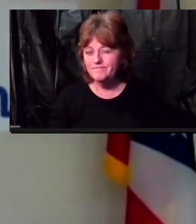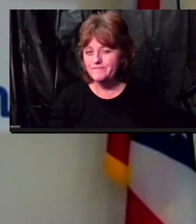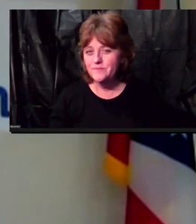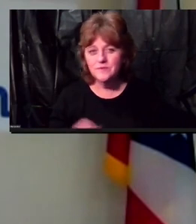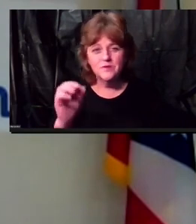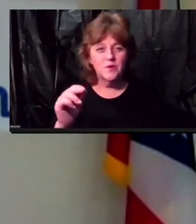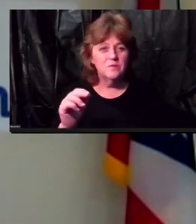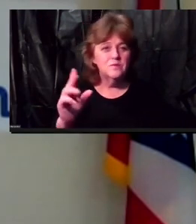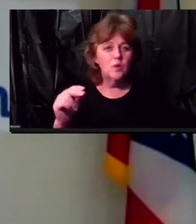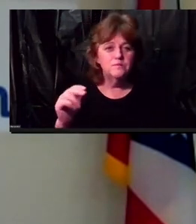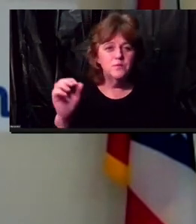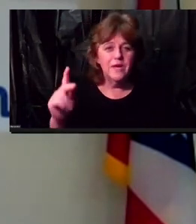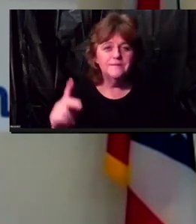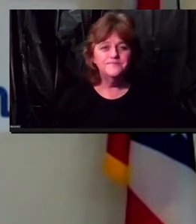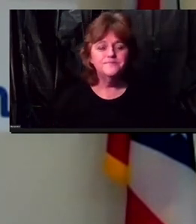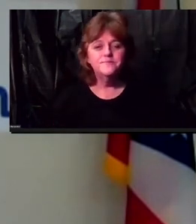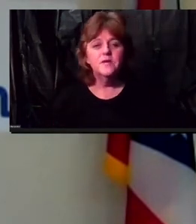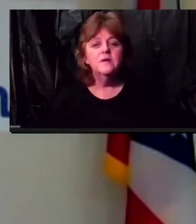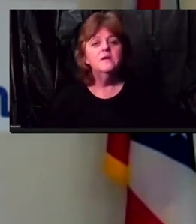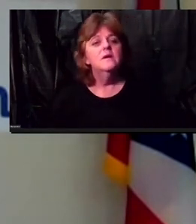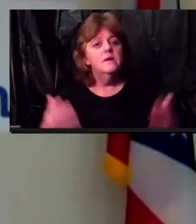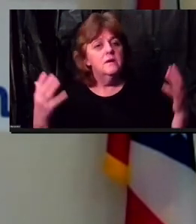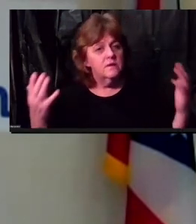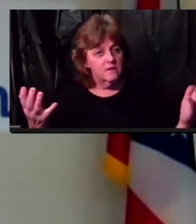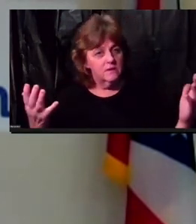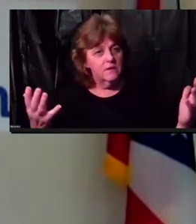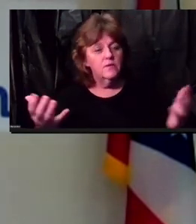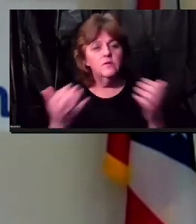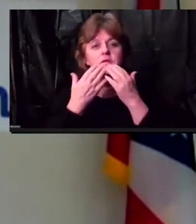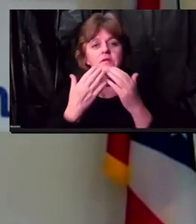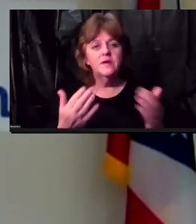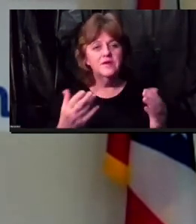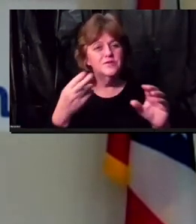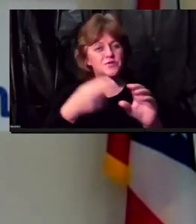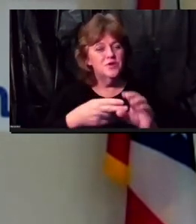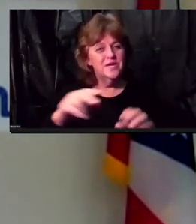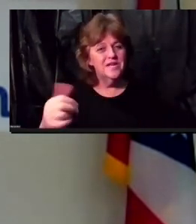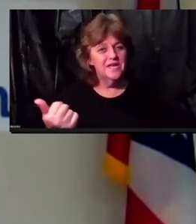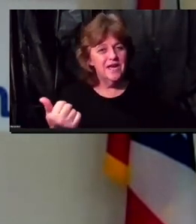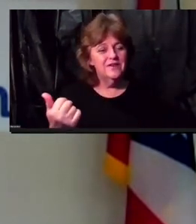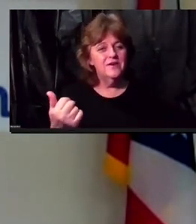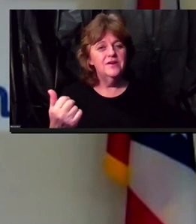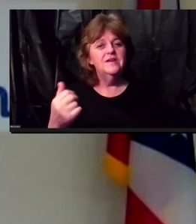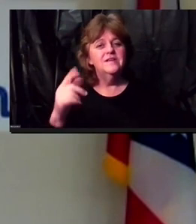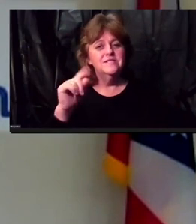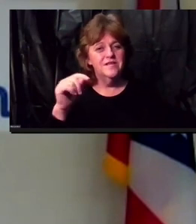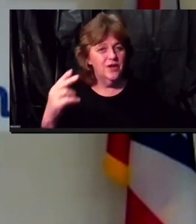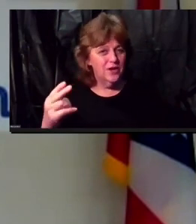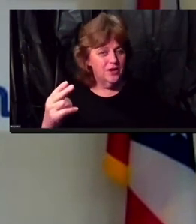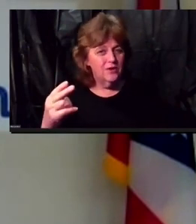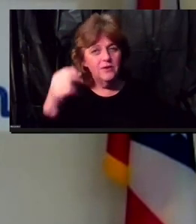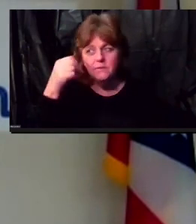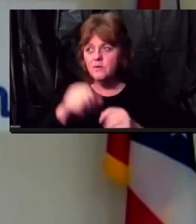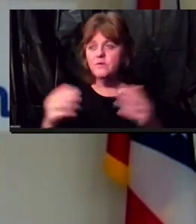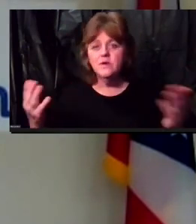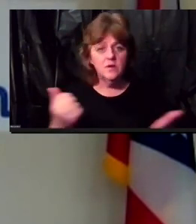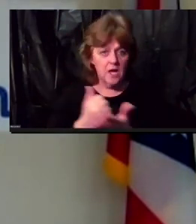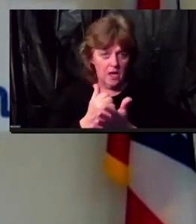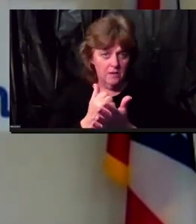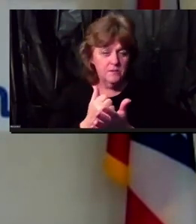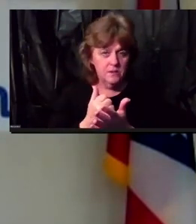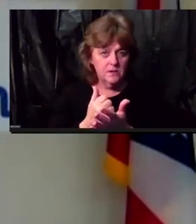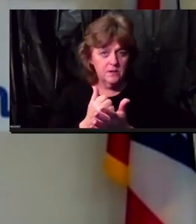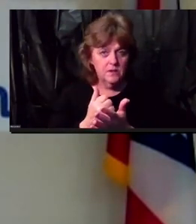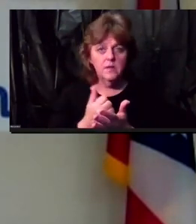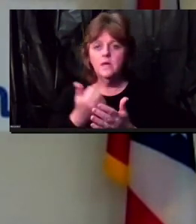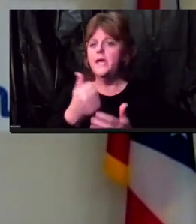Okay. All right, with that, I wanna thank you for joining us for another virtual town hall. Remember, we're here to help. So